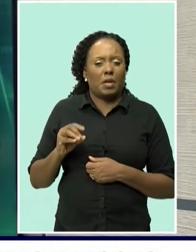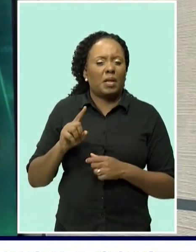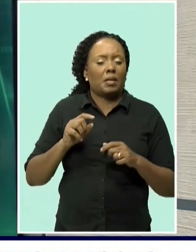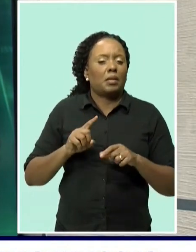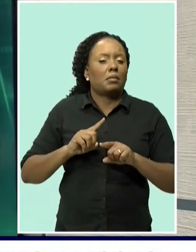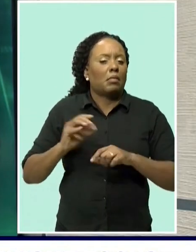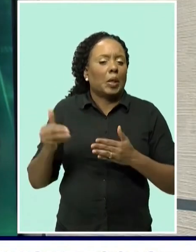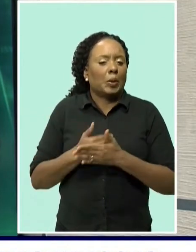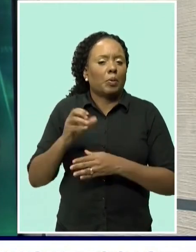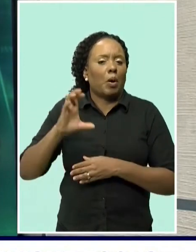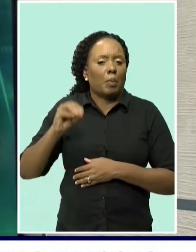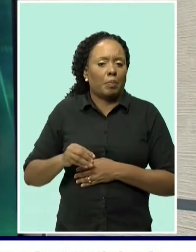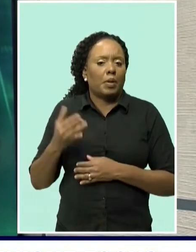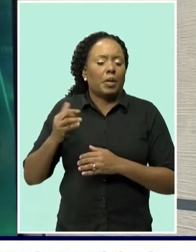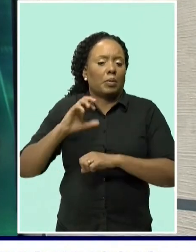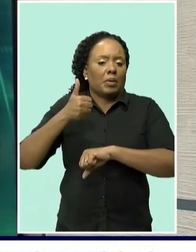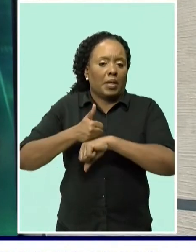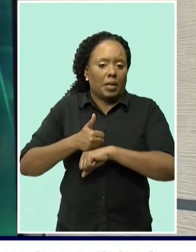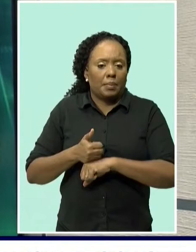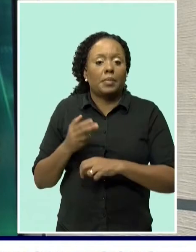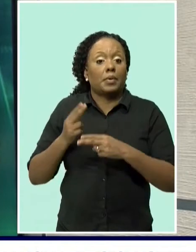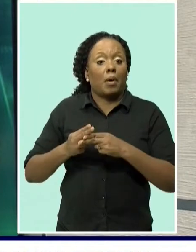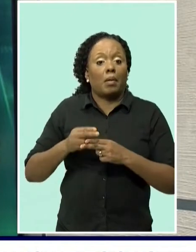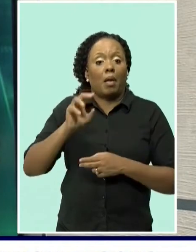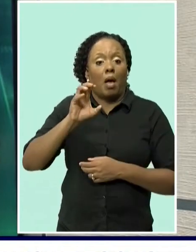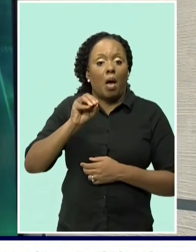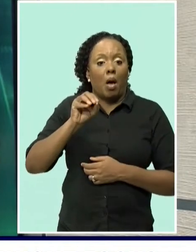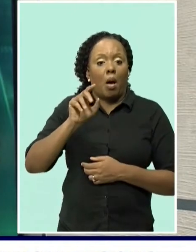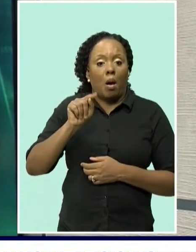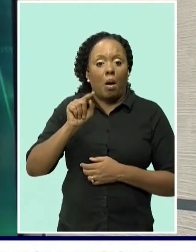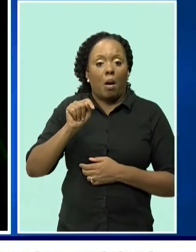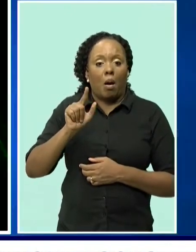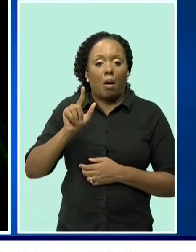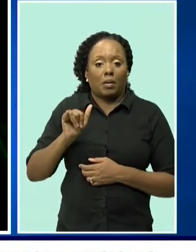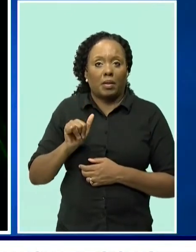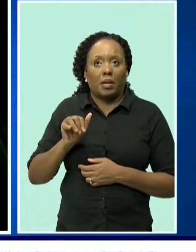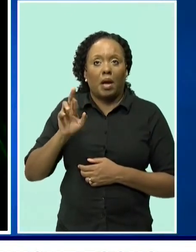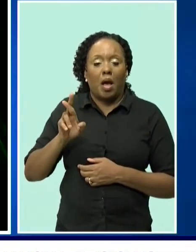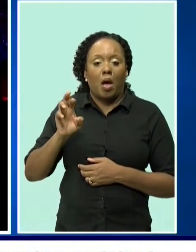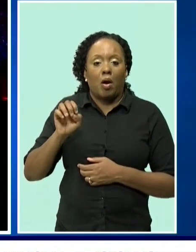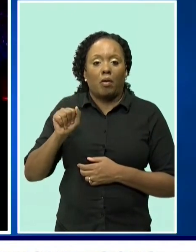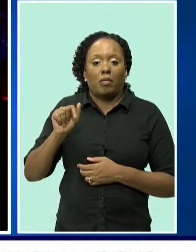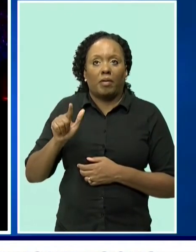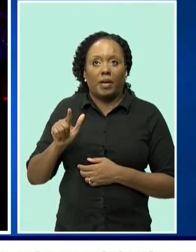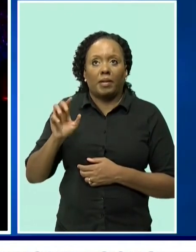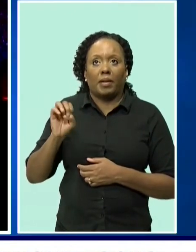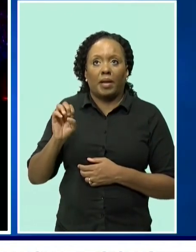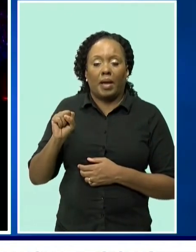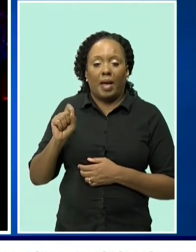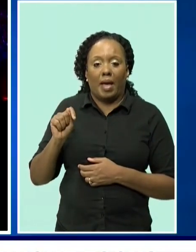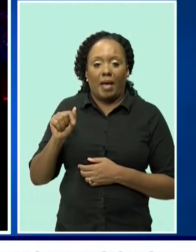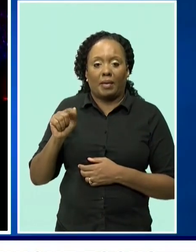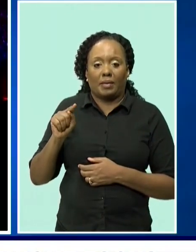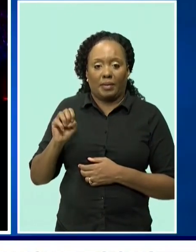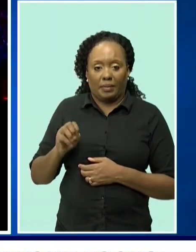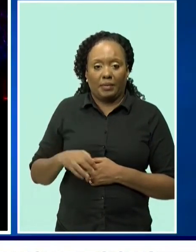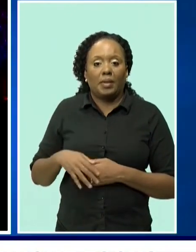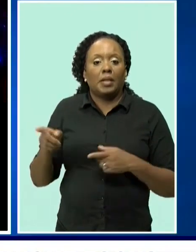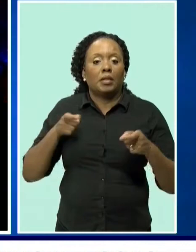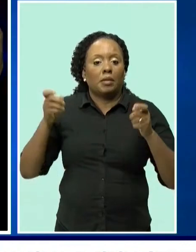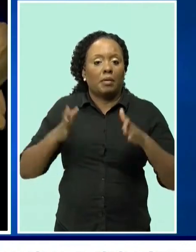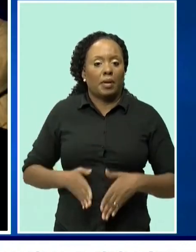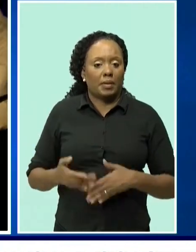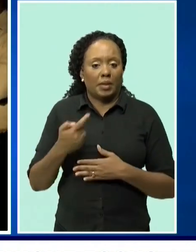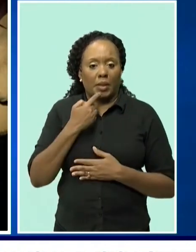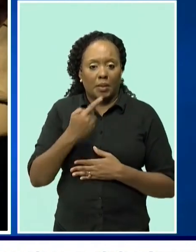in Barbados. It is Otley Real Estate, and at the launching ceremony at Crystal View Estate in St. John, Managing Director Andrew Belgrave told the